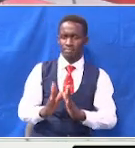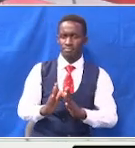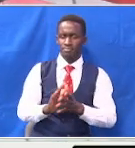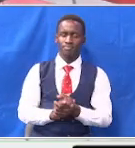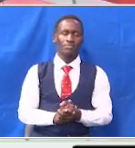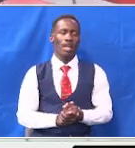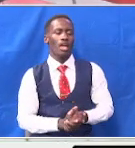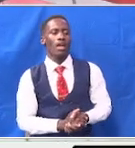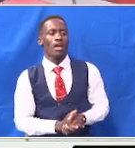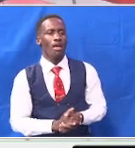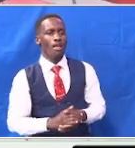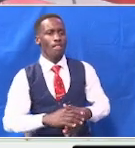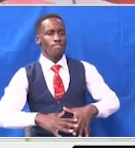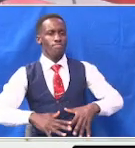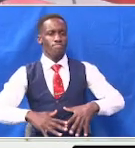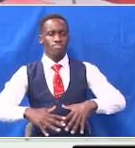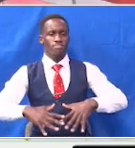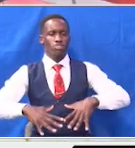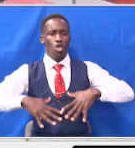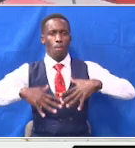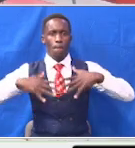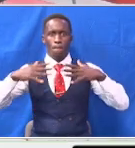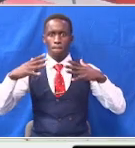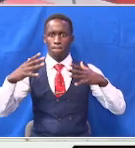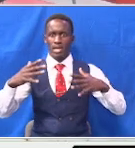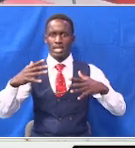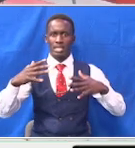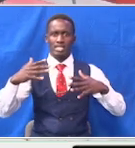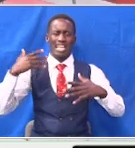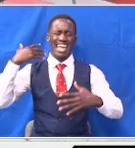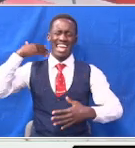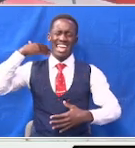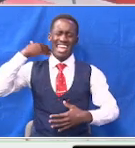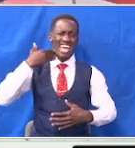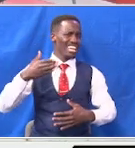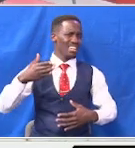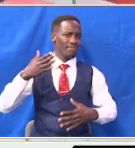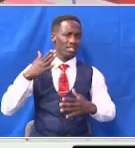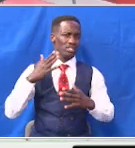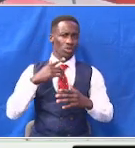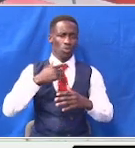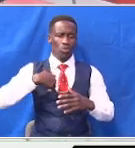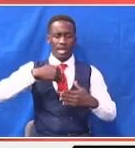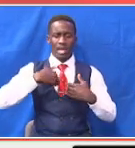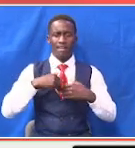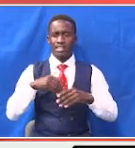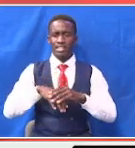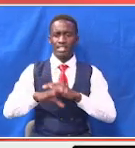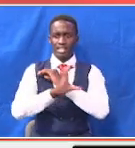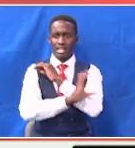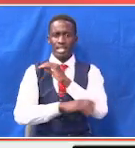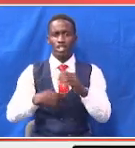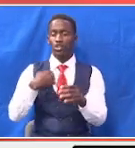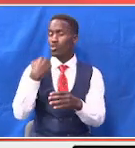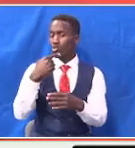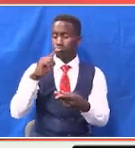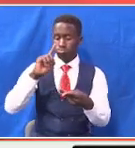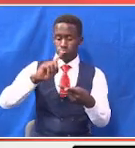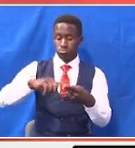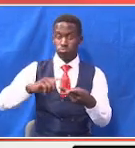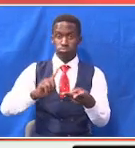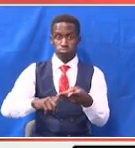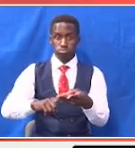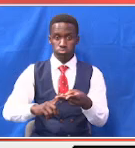biggest enemies we have in the country are mainly two. One